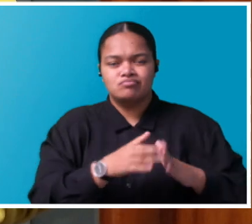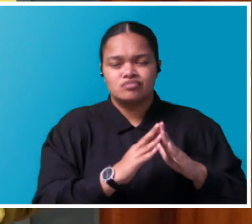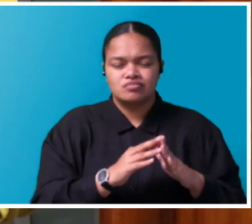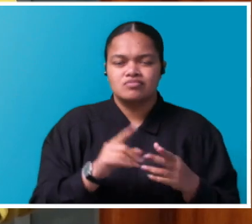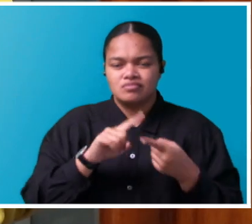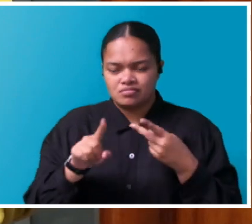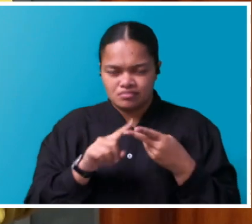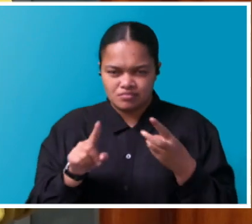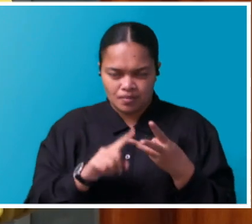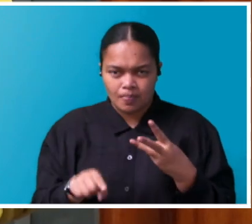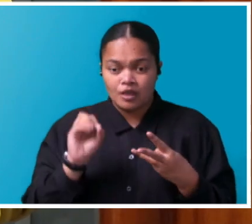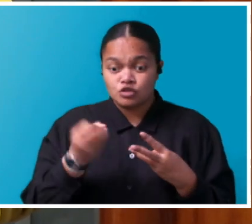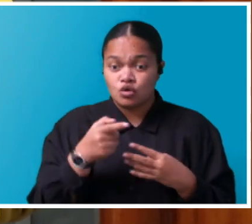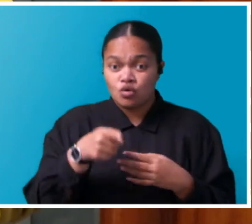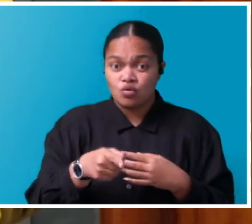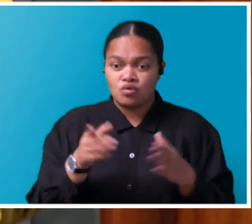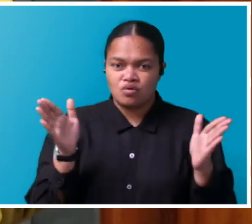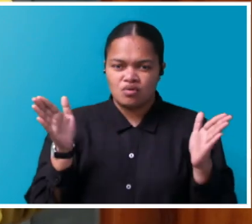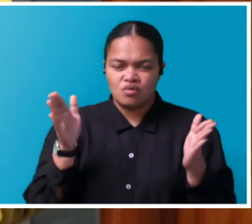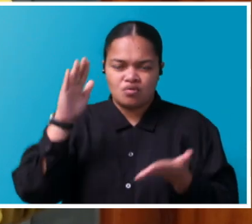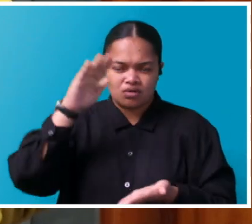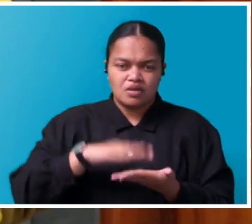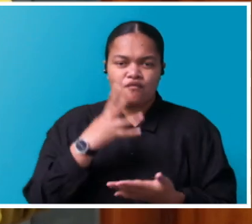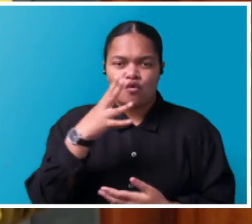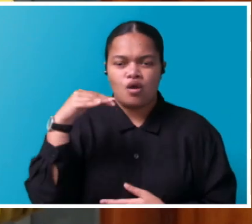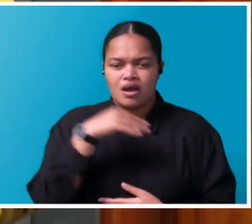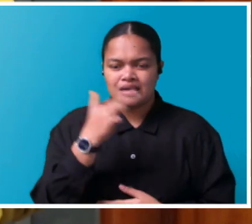few. This reduction generated